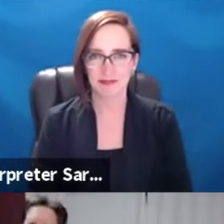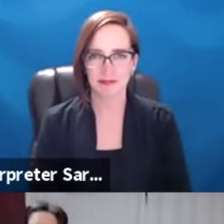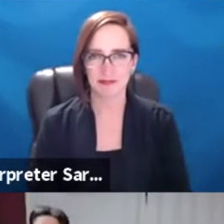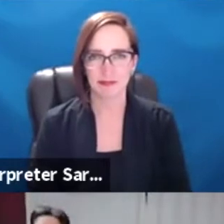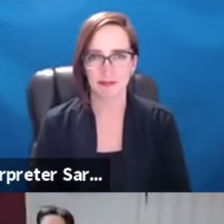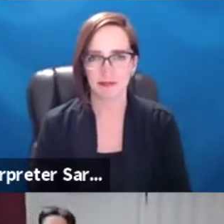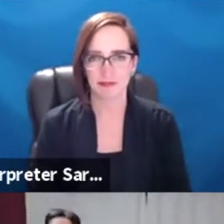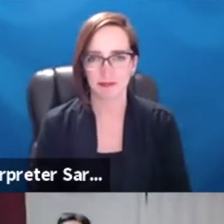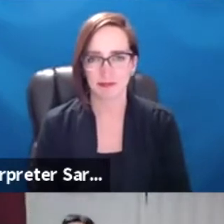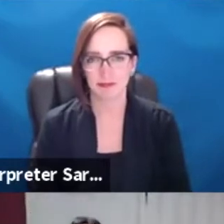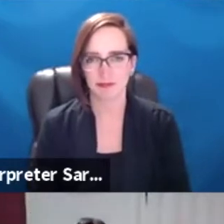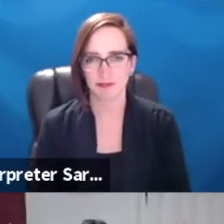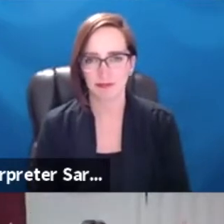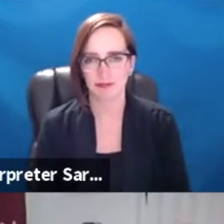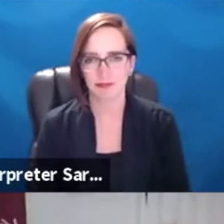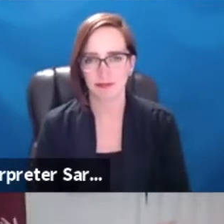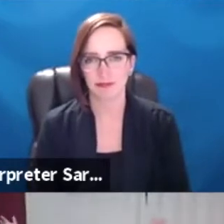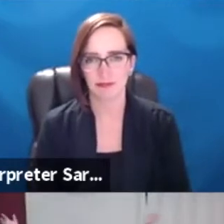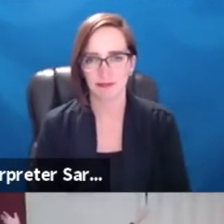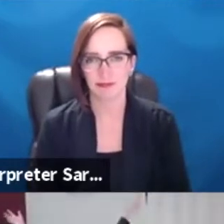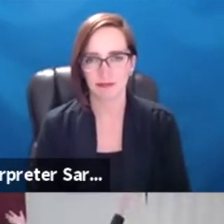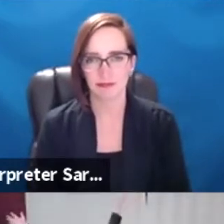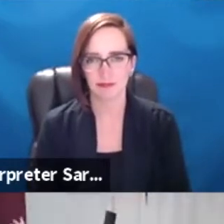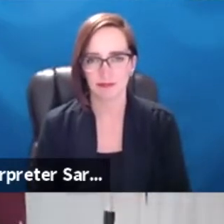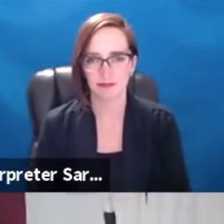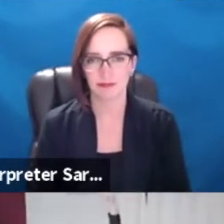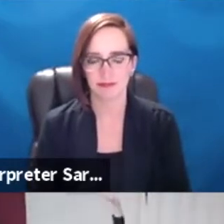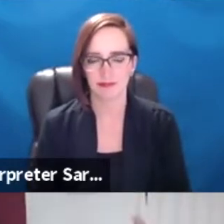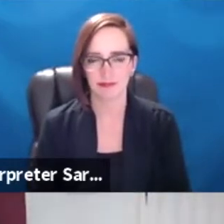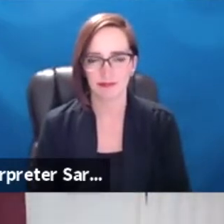river, of water so blue.